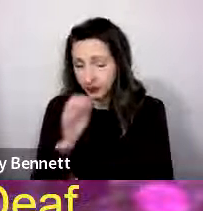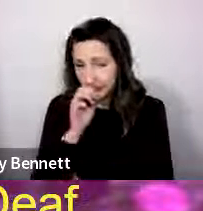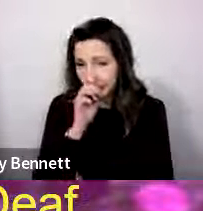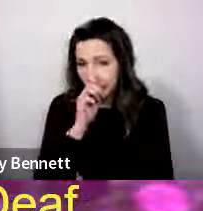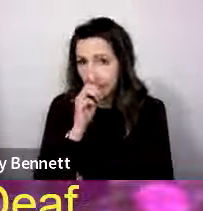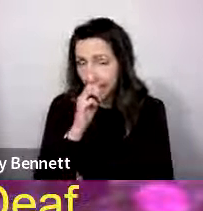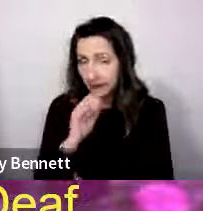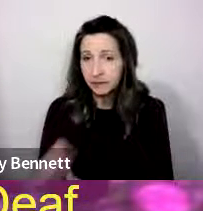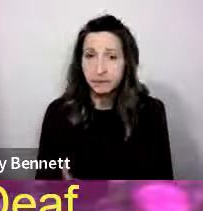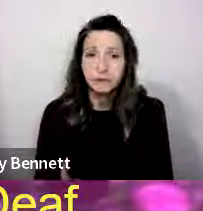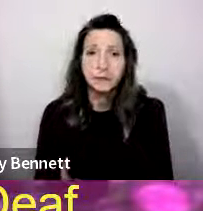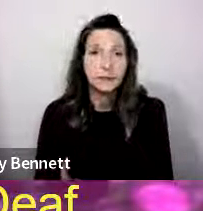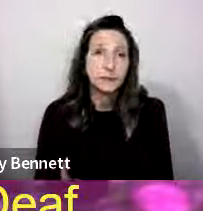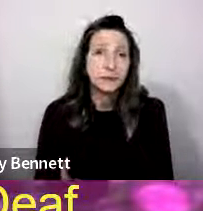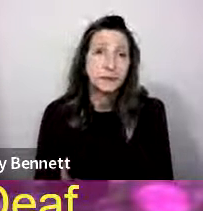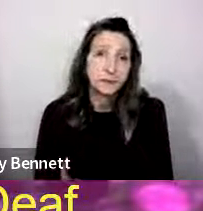review.